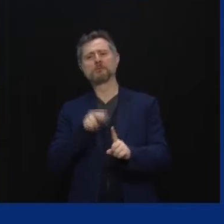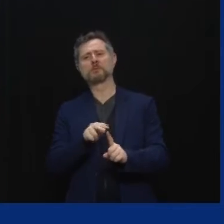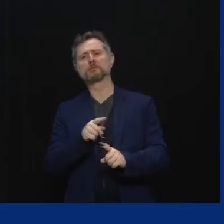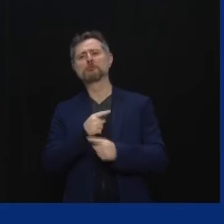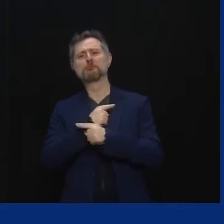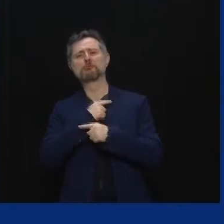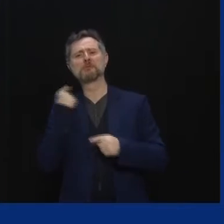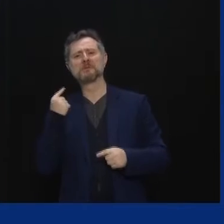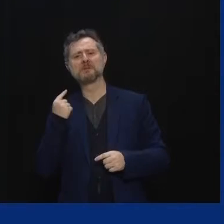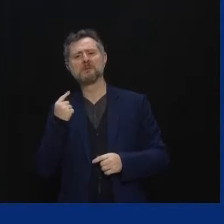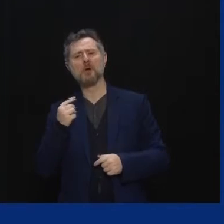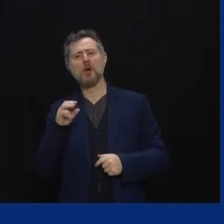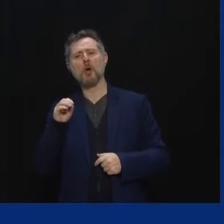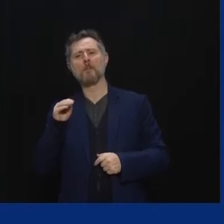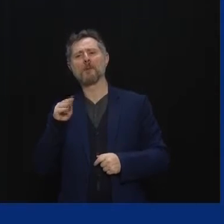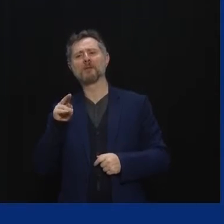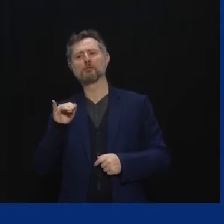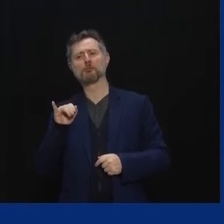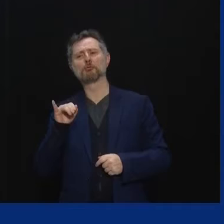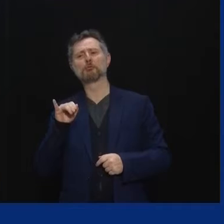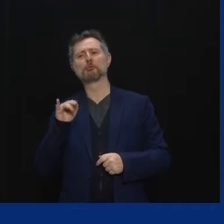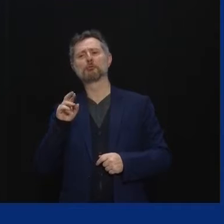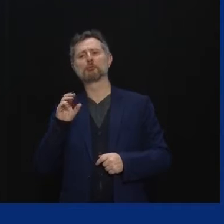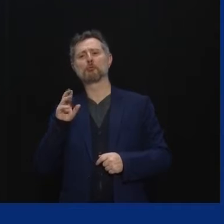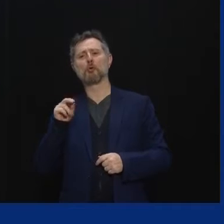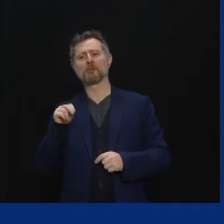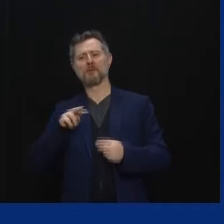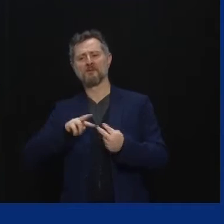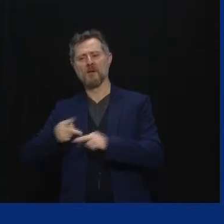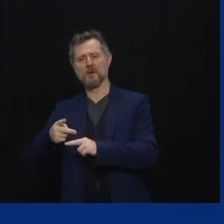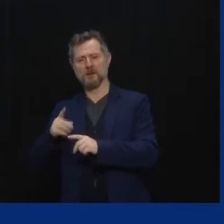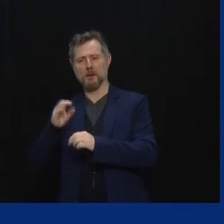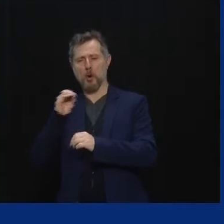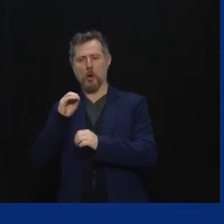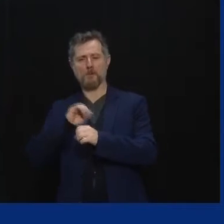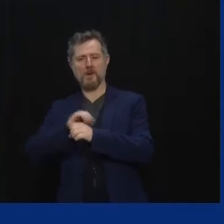had? Because the preliminary information that Dr. Fauci and